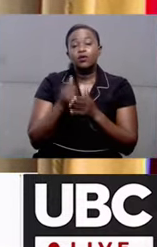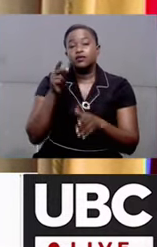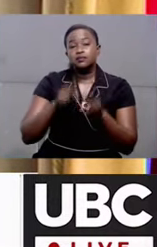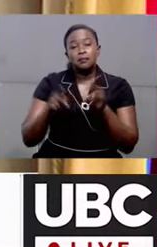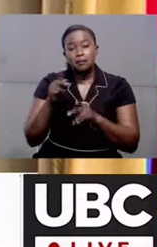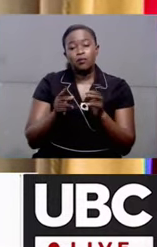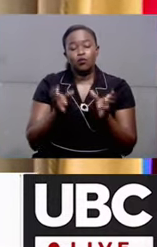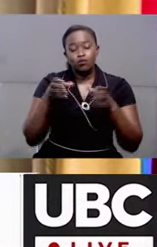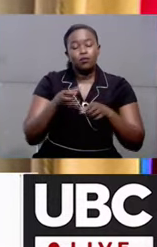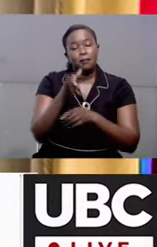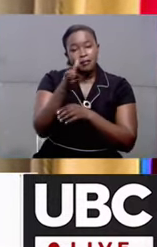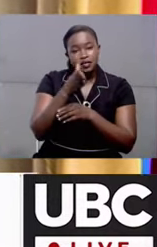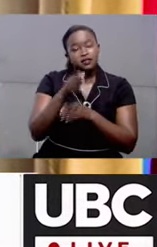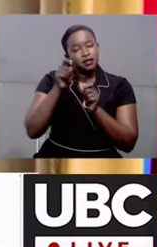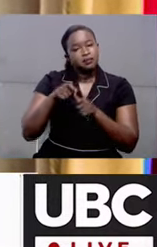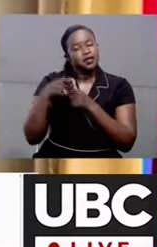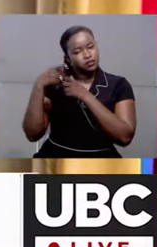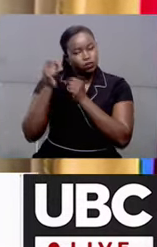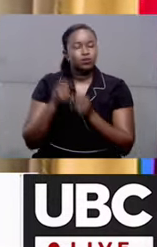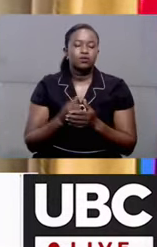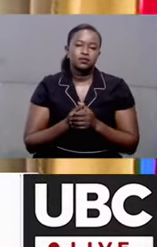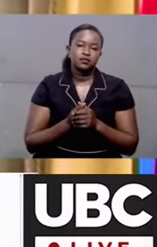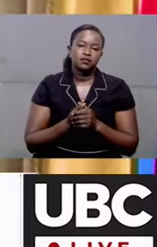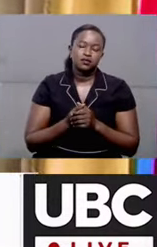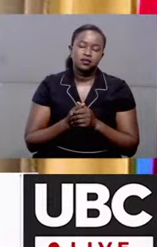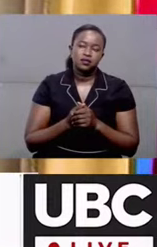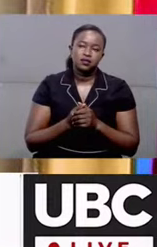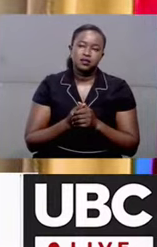to go. And first of all,